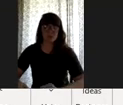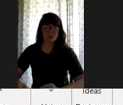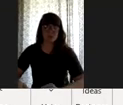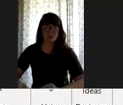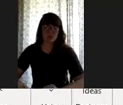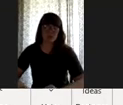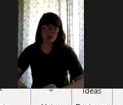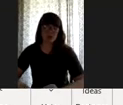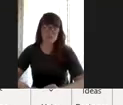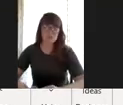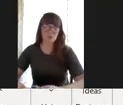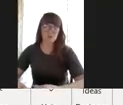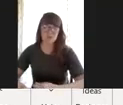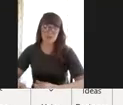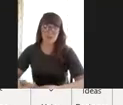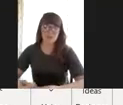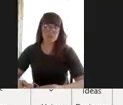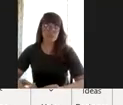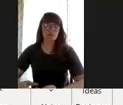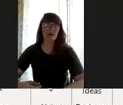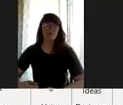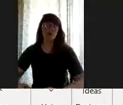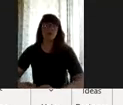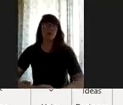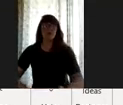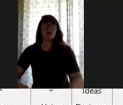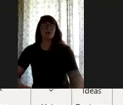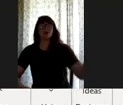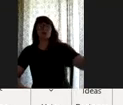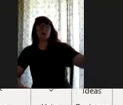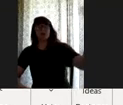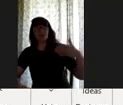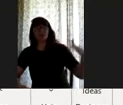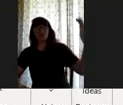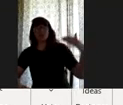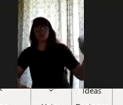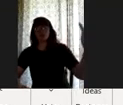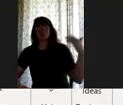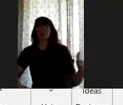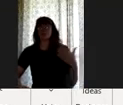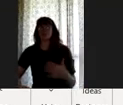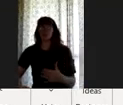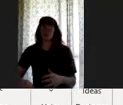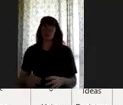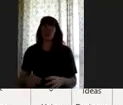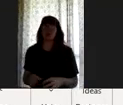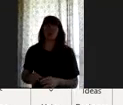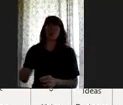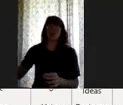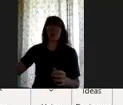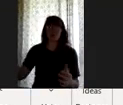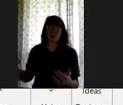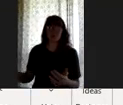read. You're going to go, it's more in depth with it. You can be positionally justified, sanctified, and glorified. You